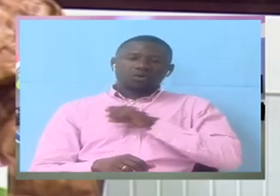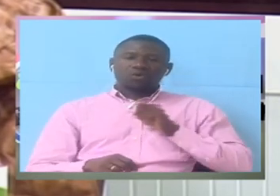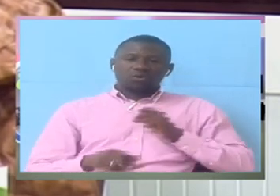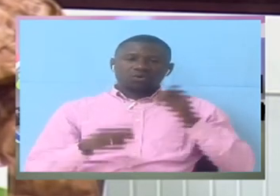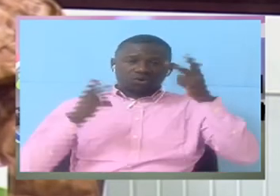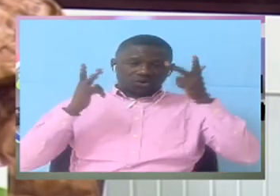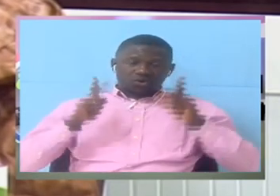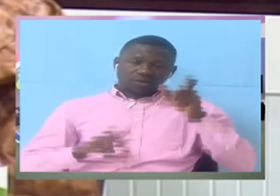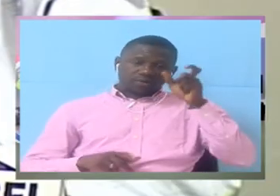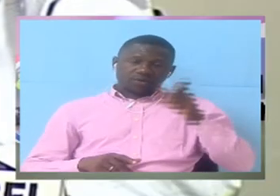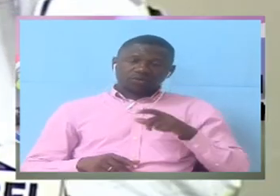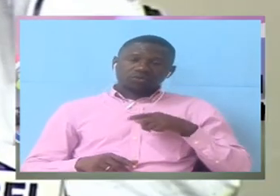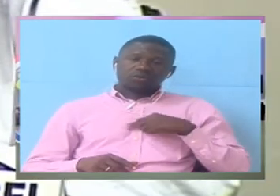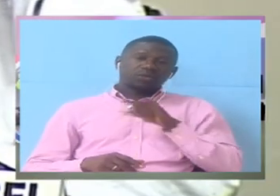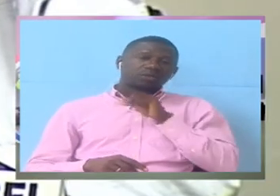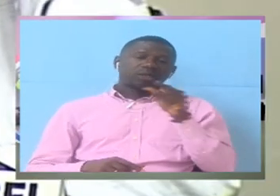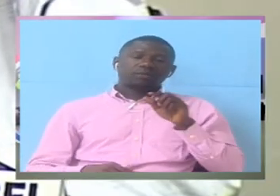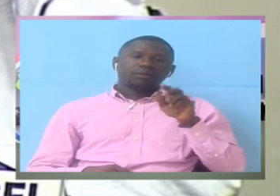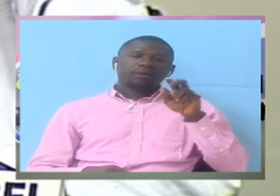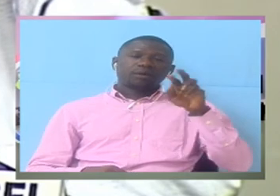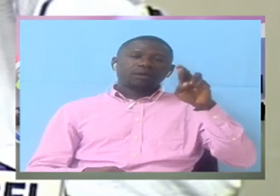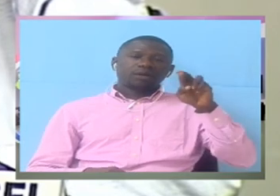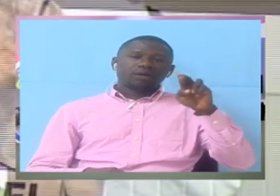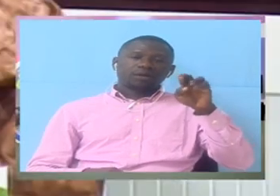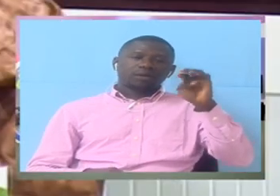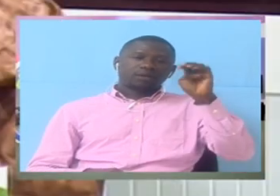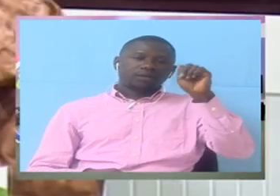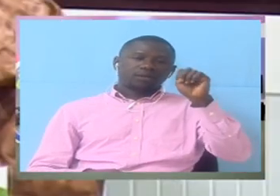Sok. Aning